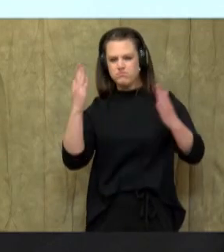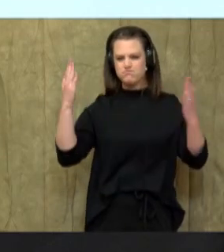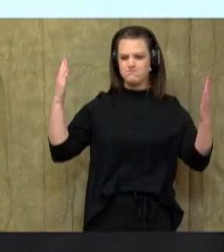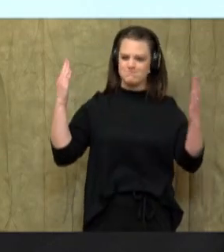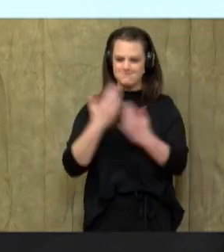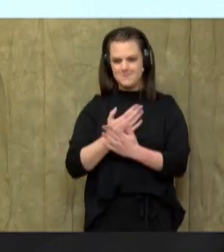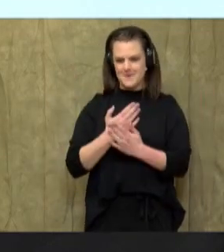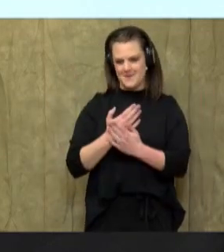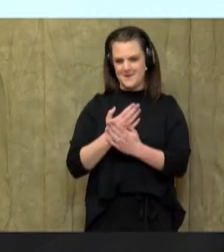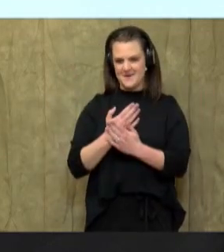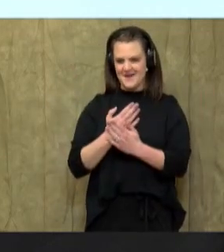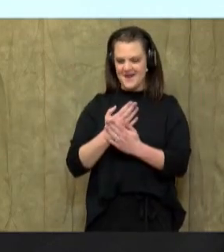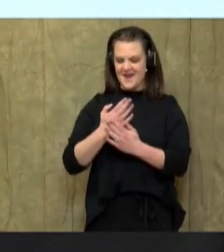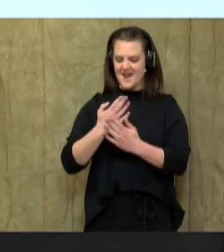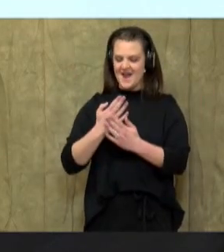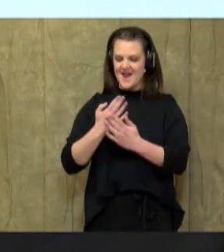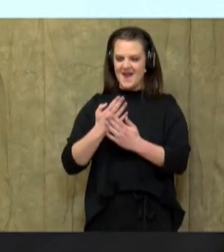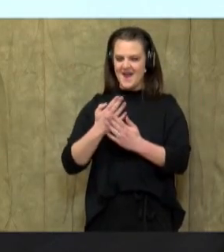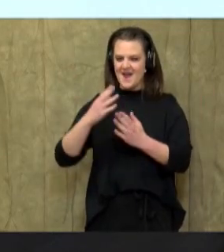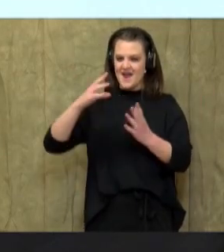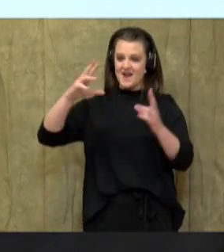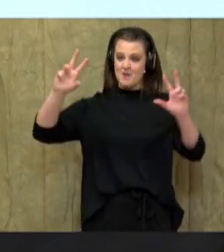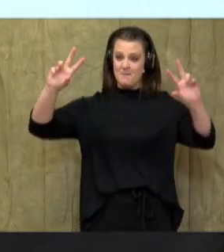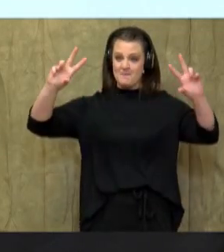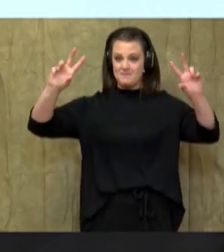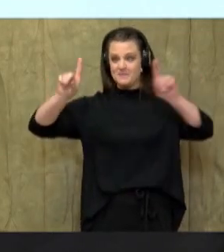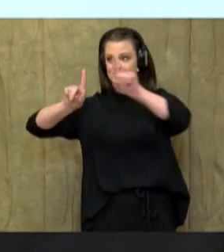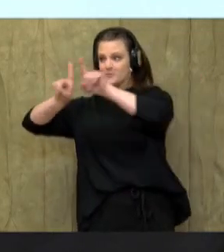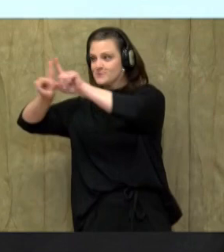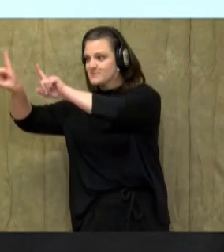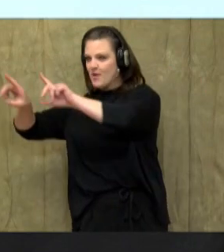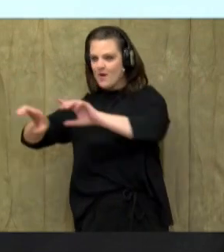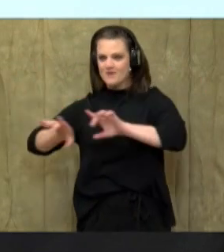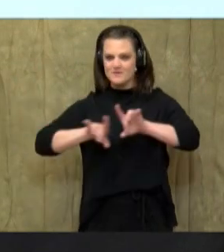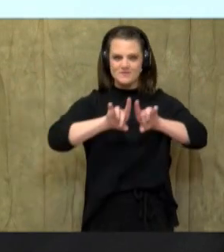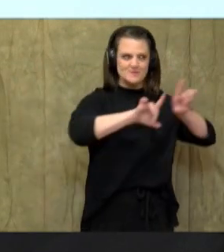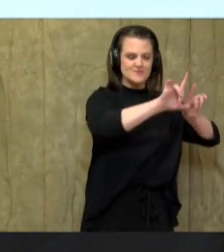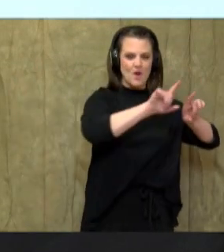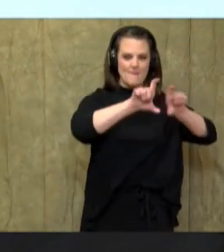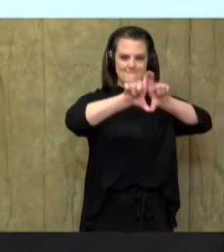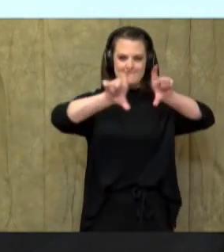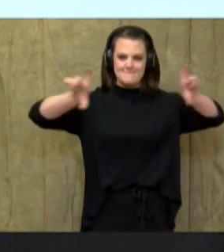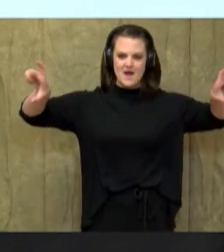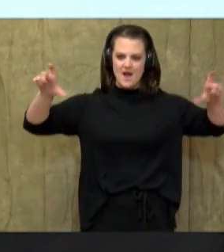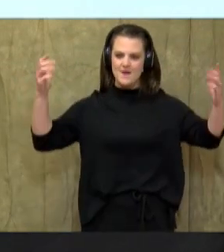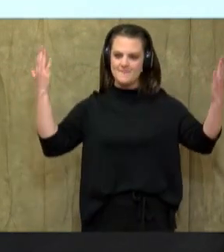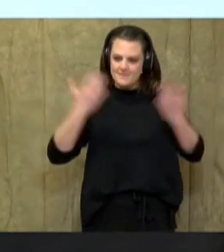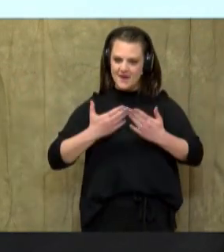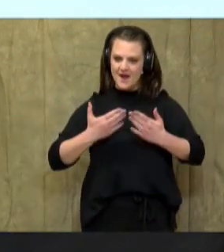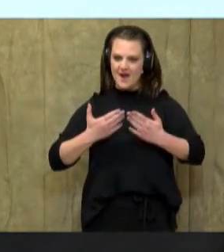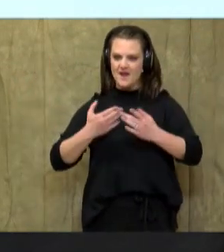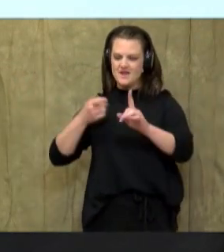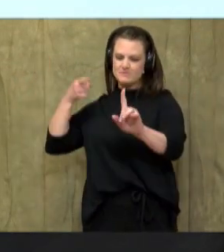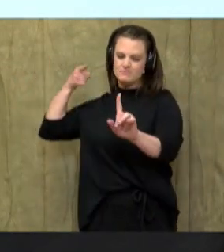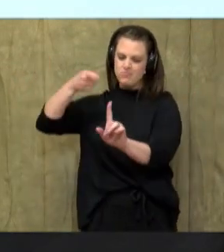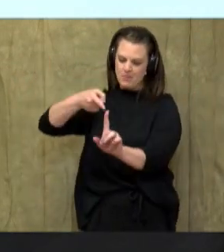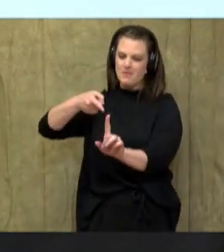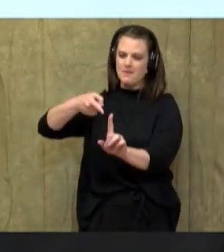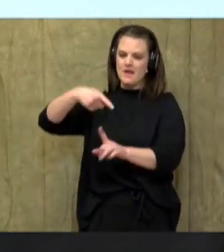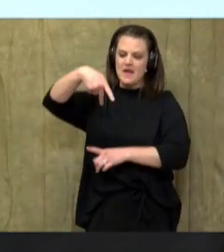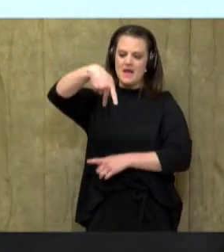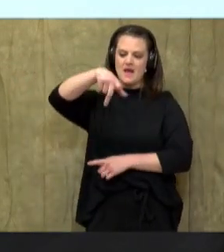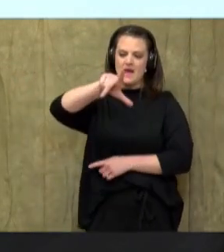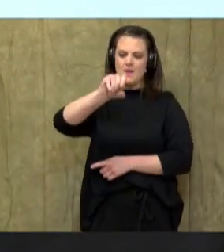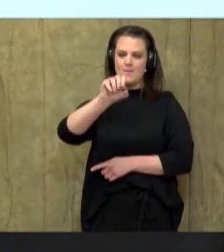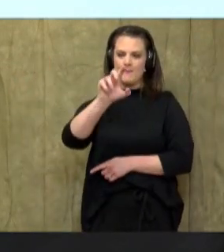bold. I even put asterisks because this is the main. The plot is going to